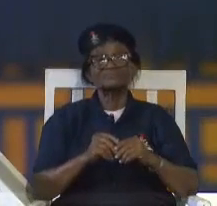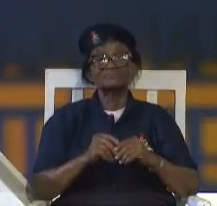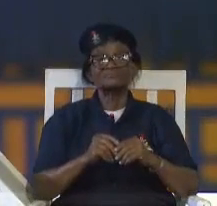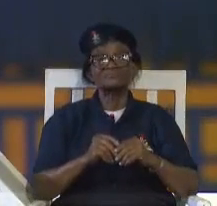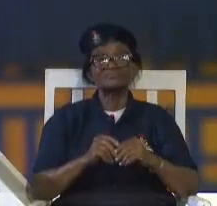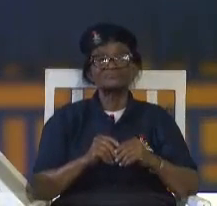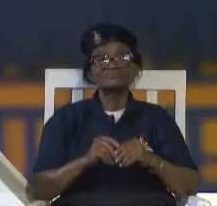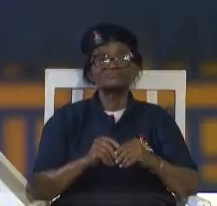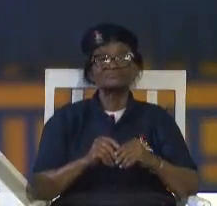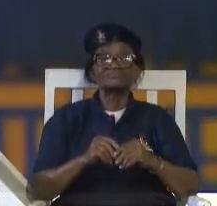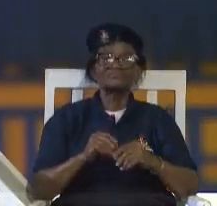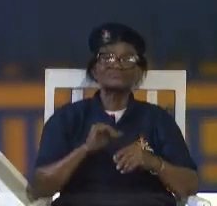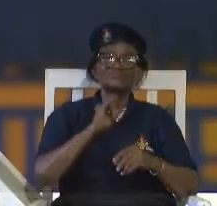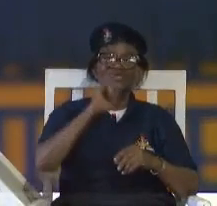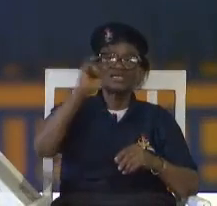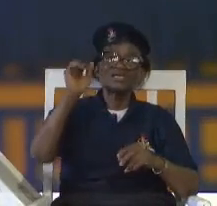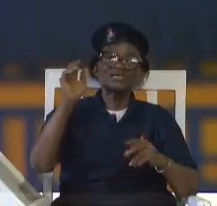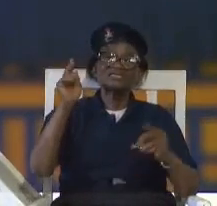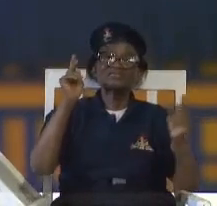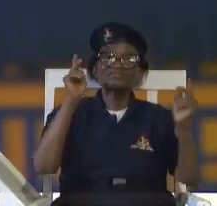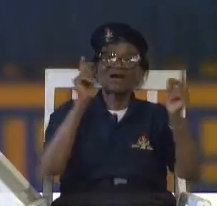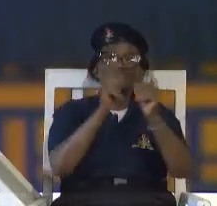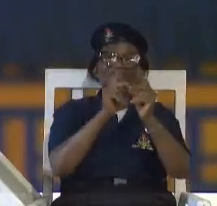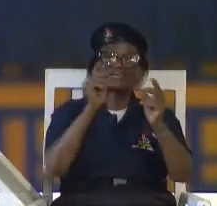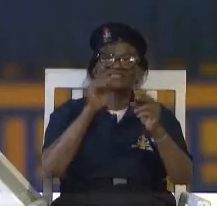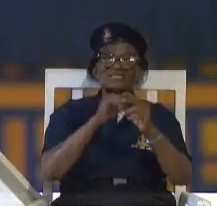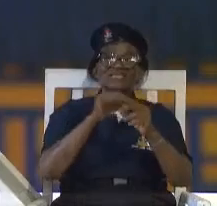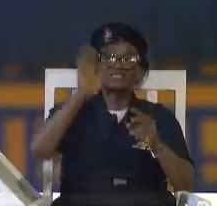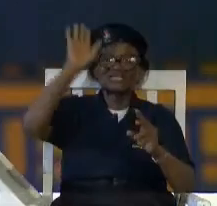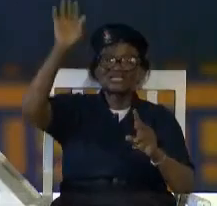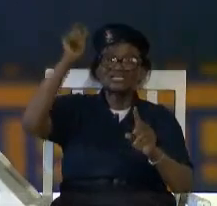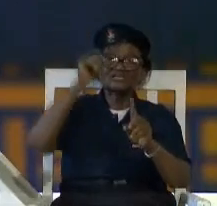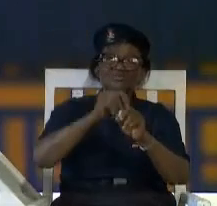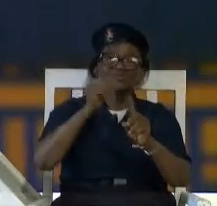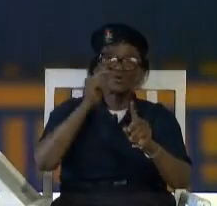He's perfect in his laws.